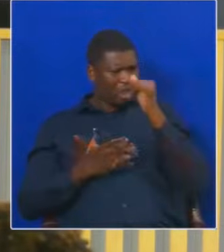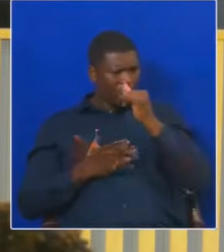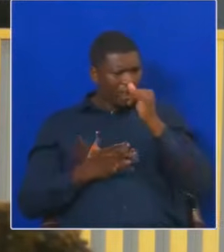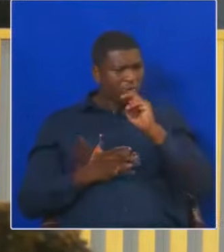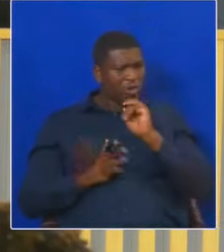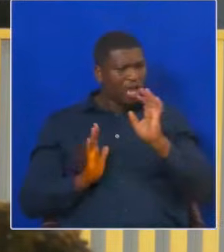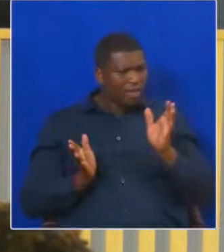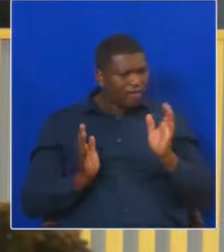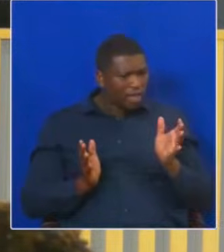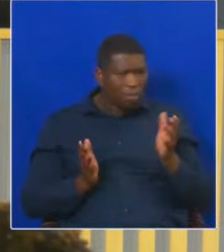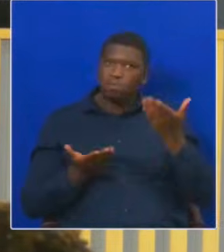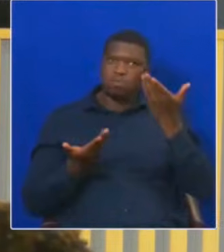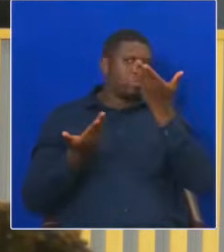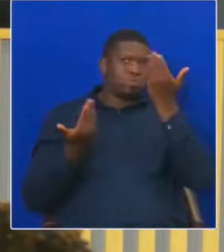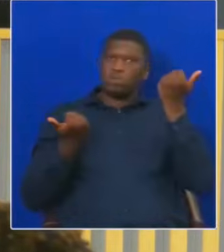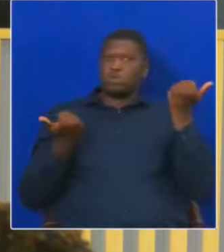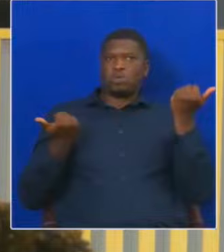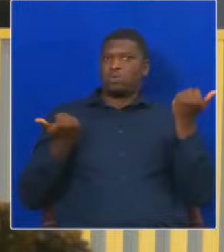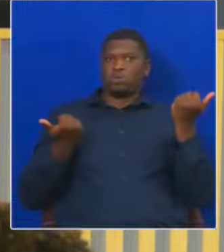And therefore,